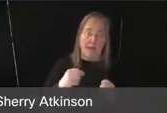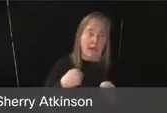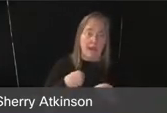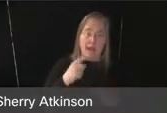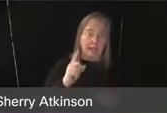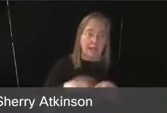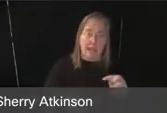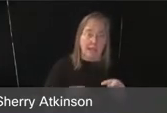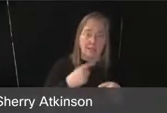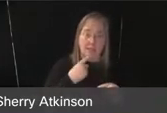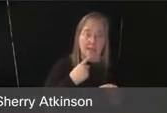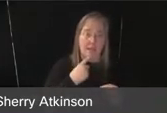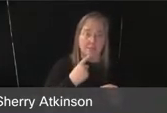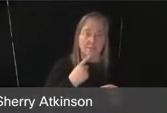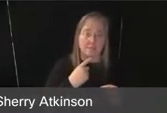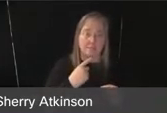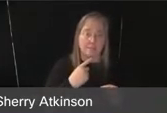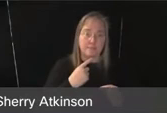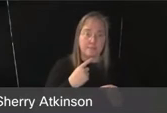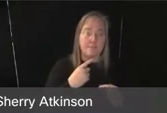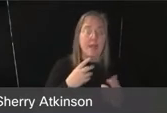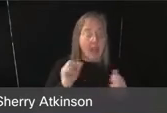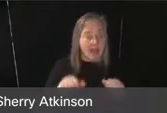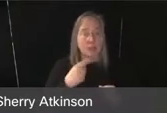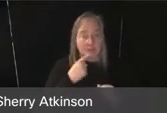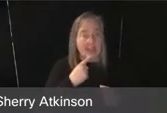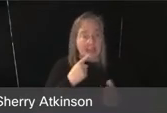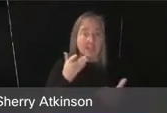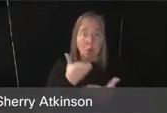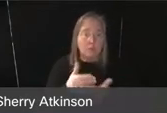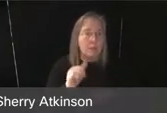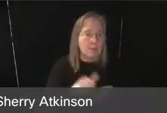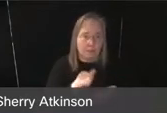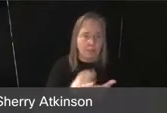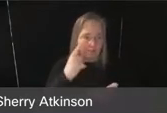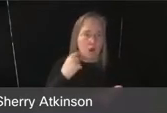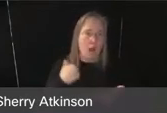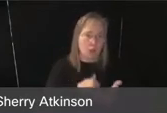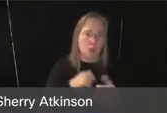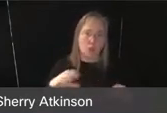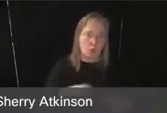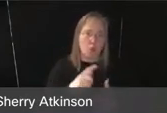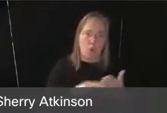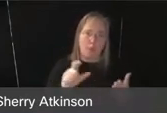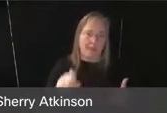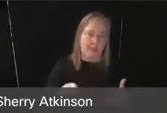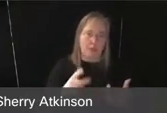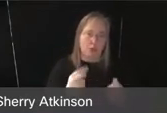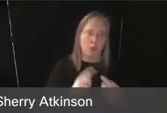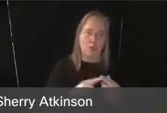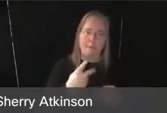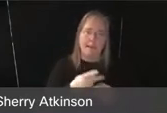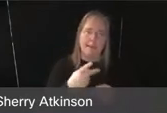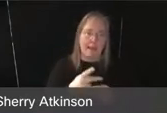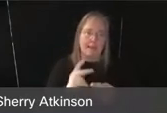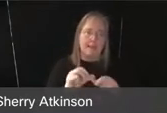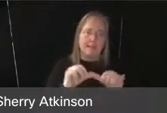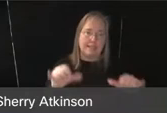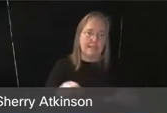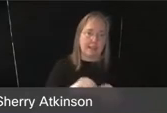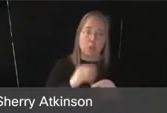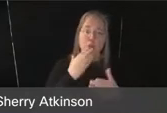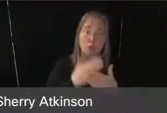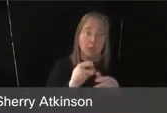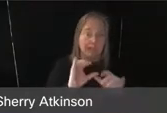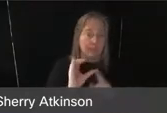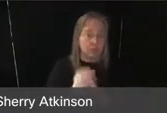say near impossible for us to do what we need to do and maintain the system in a good condition. I